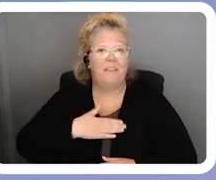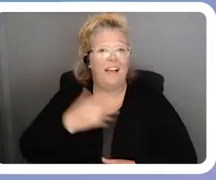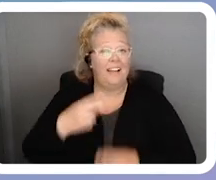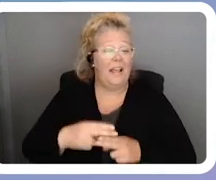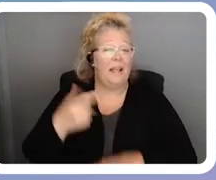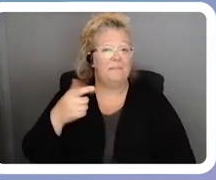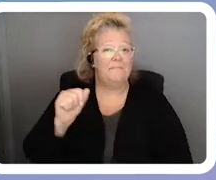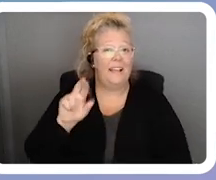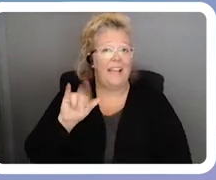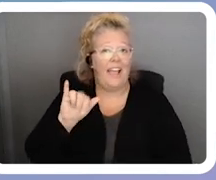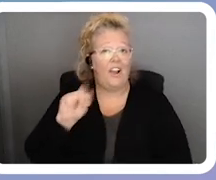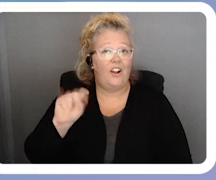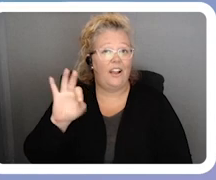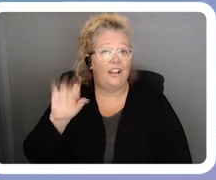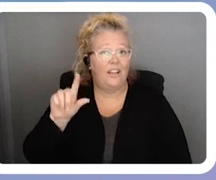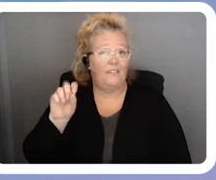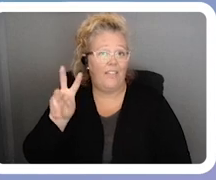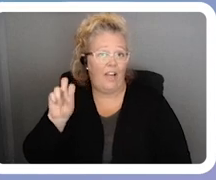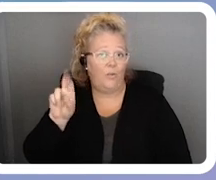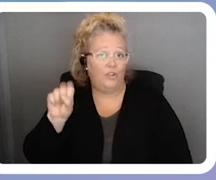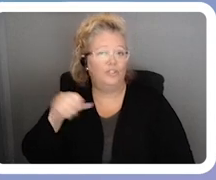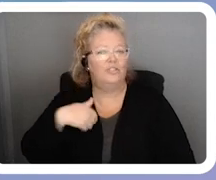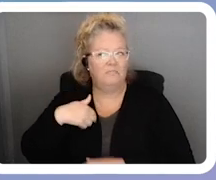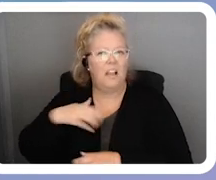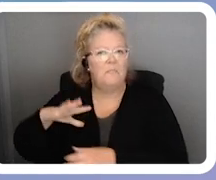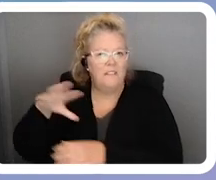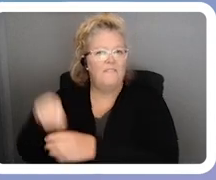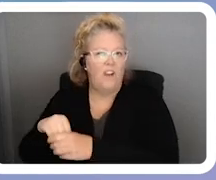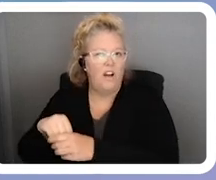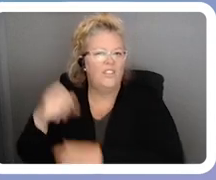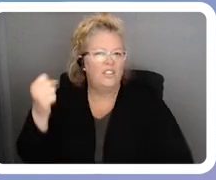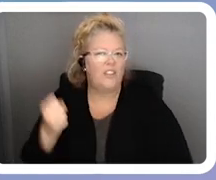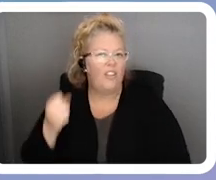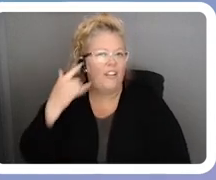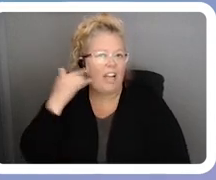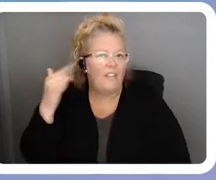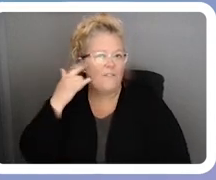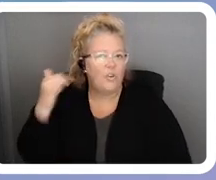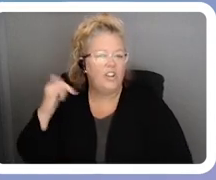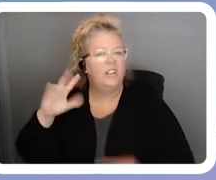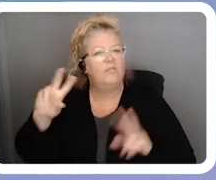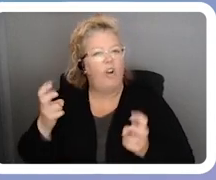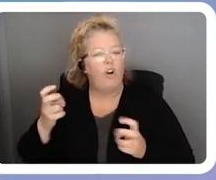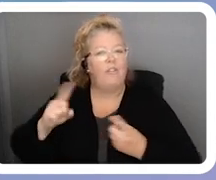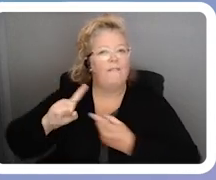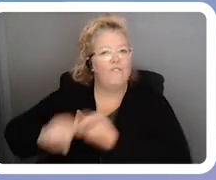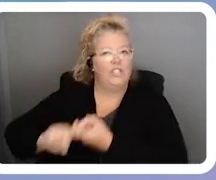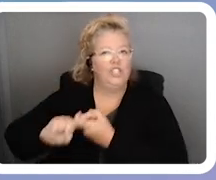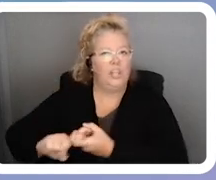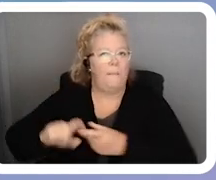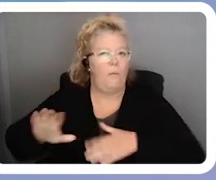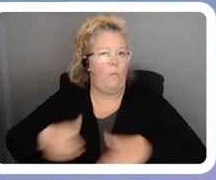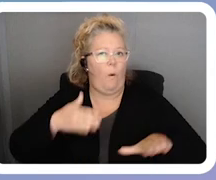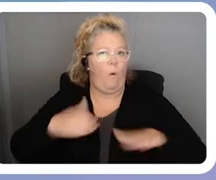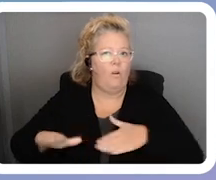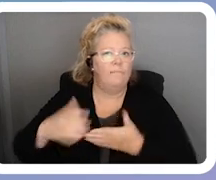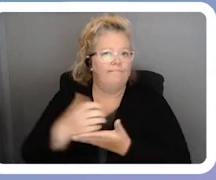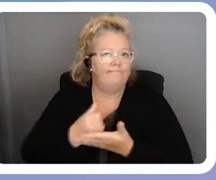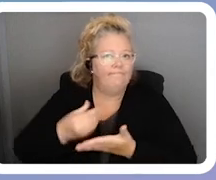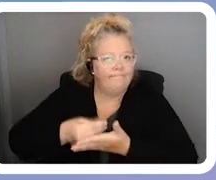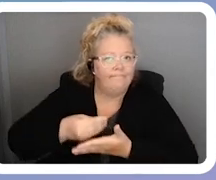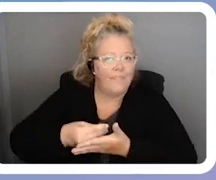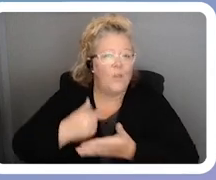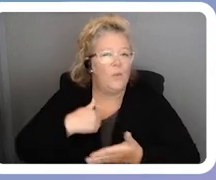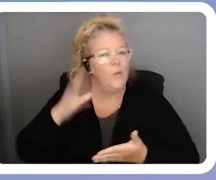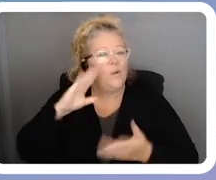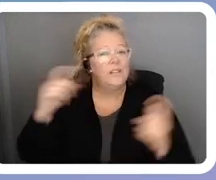I'm involved in Best Buddies SoCal, where I've been involved with the Friendship Walk. We will be celebrating and recognizing the incredible work of